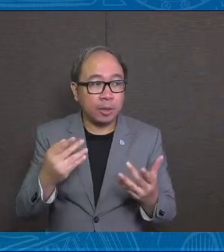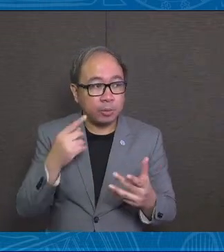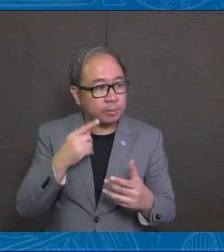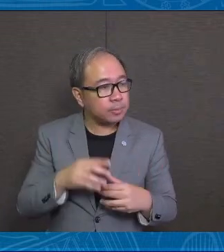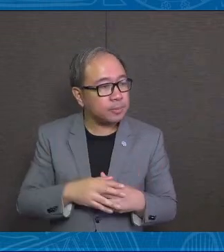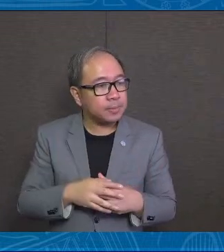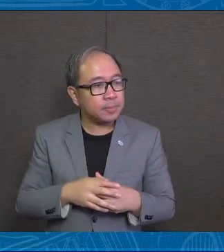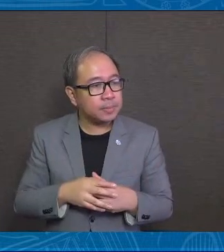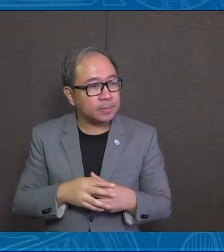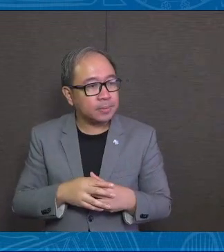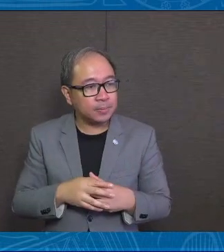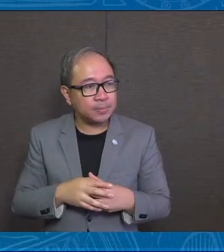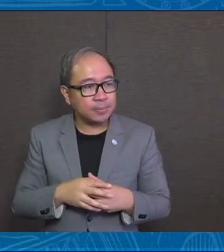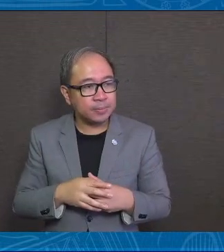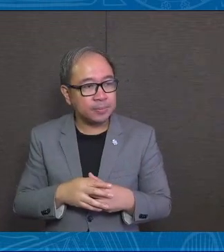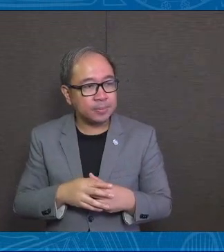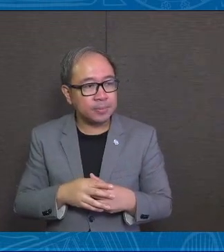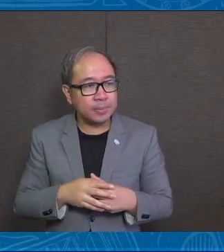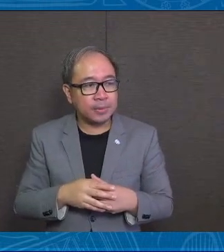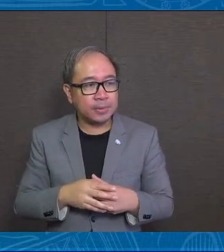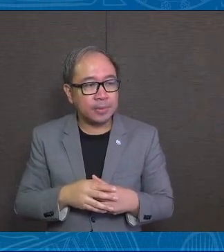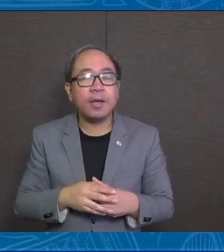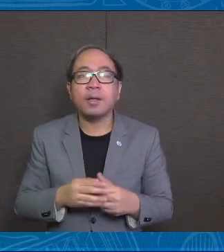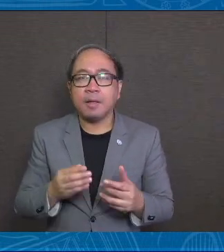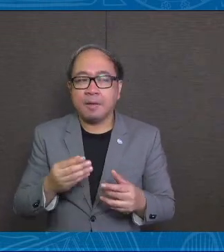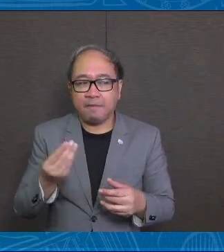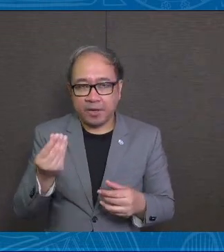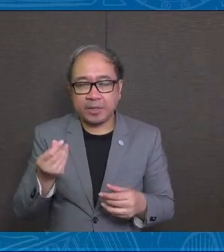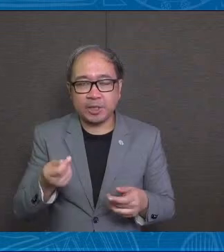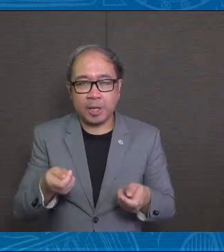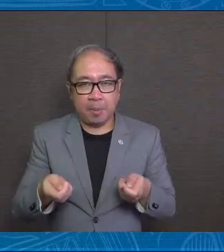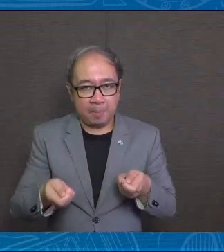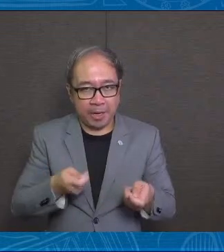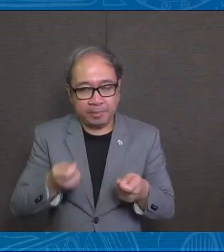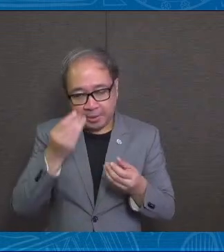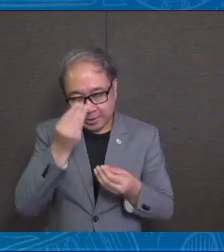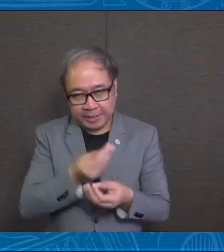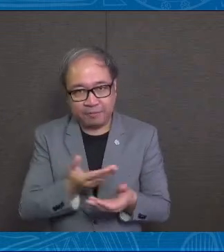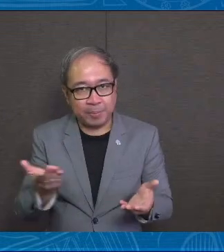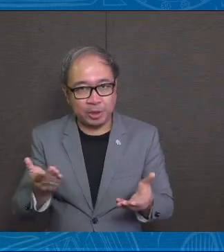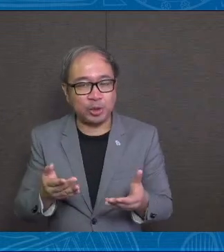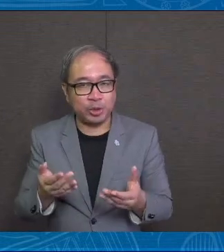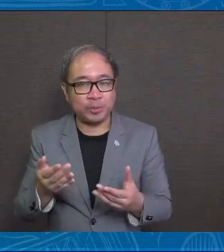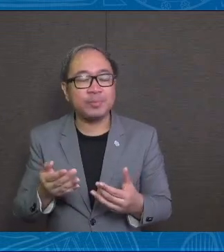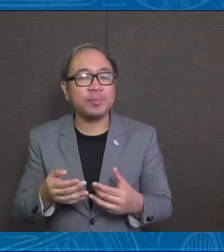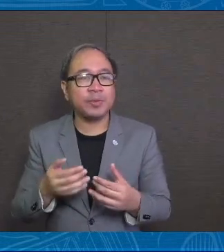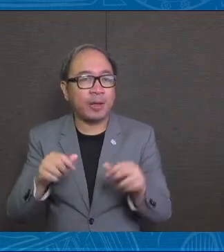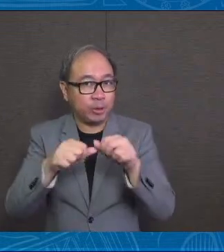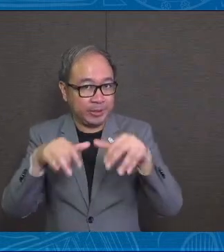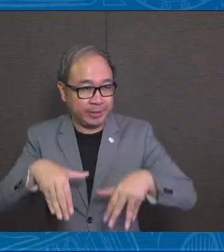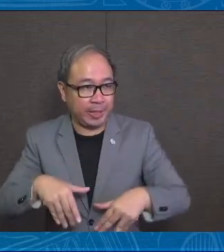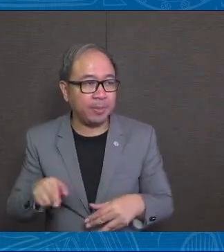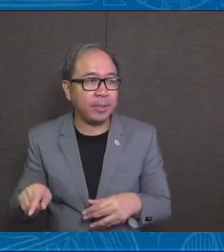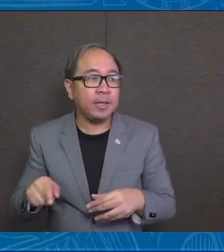Finance. And also there is a tool that we use, not just a